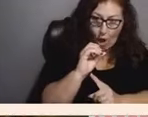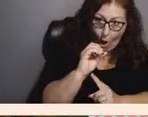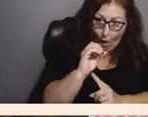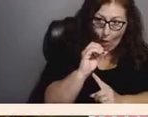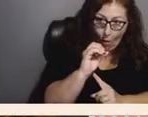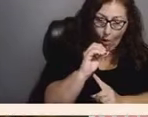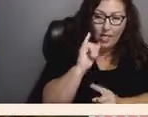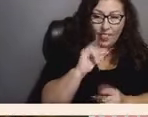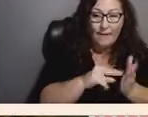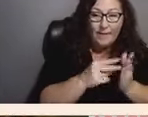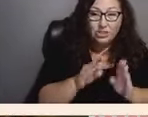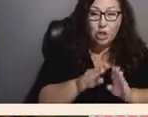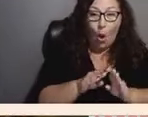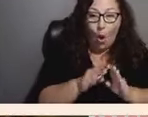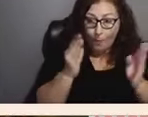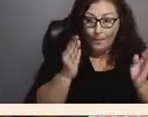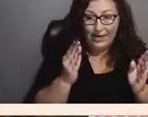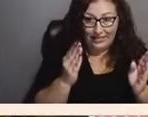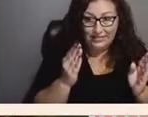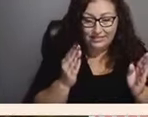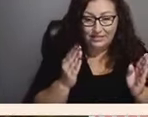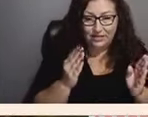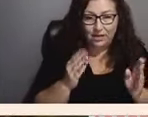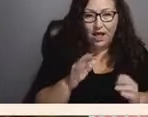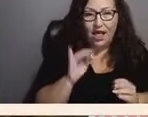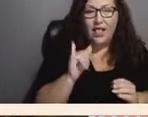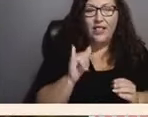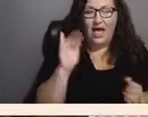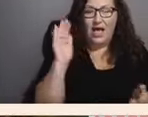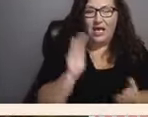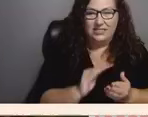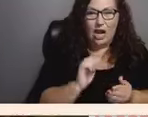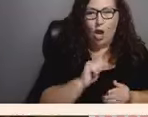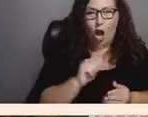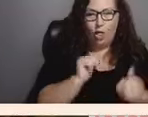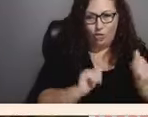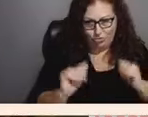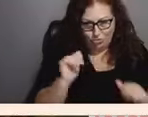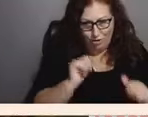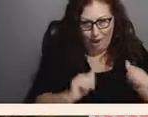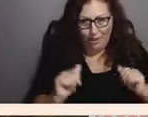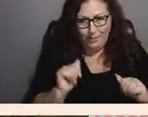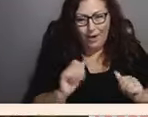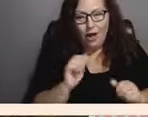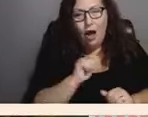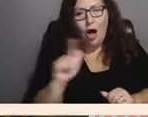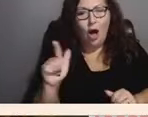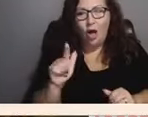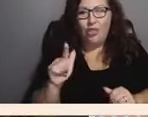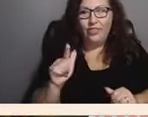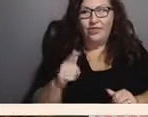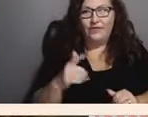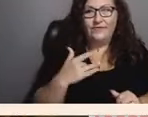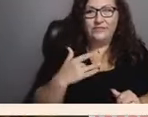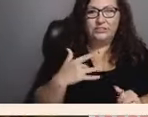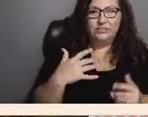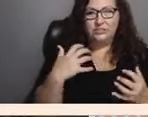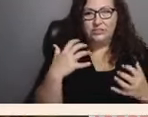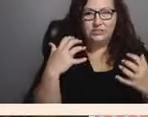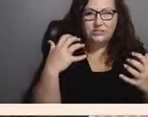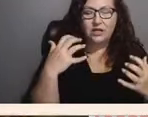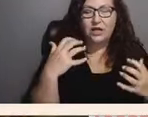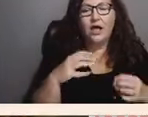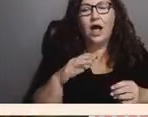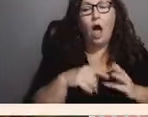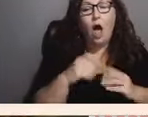openness, then that cuts down all of the drama, all the tension, all of the things from the outside, because you have